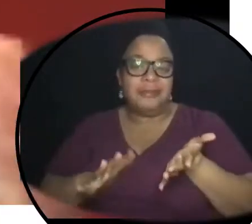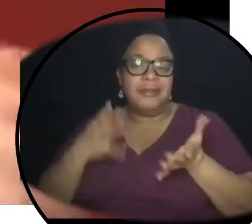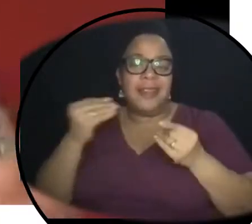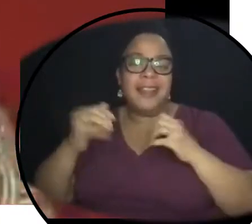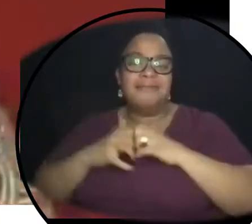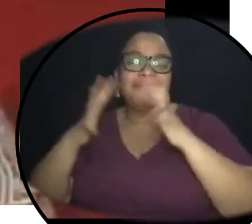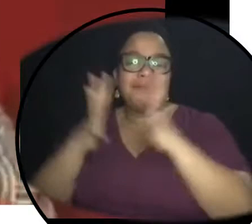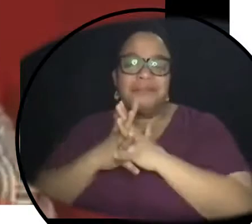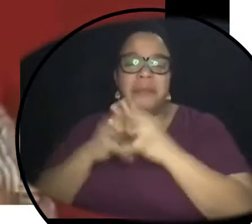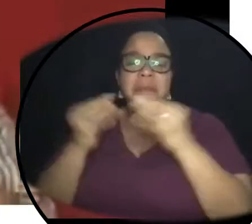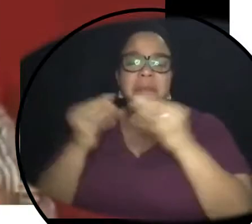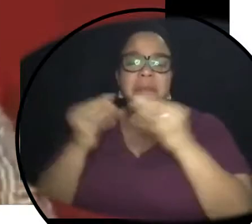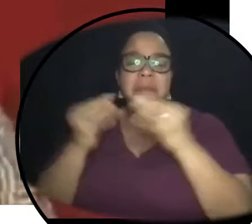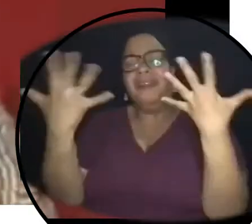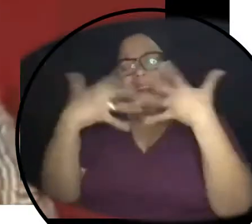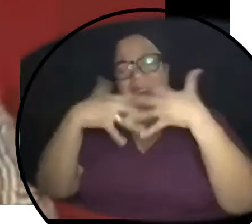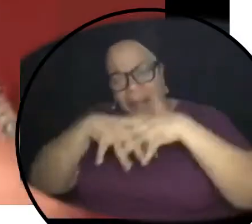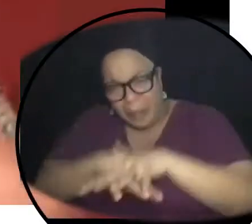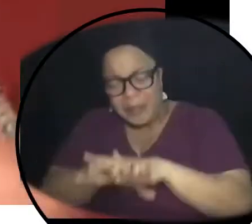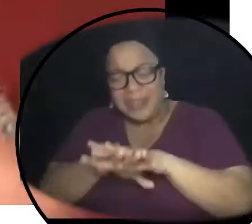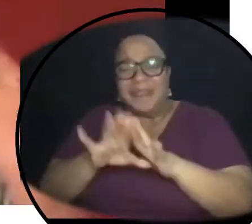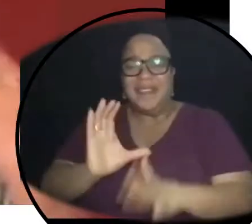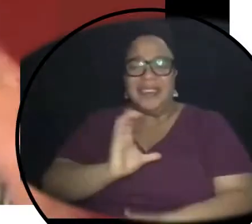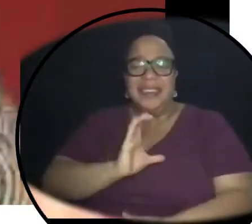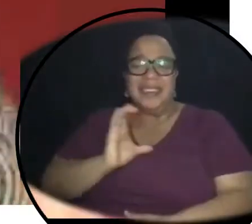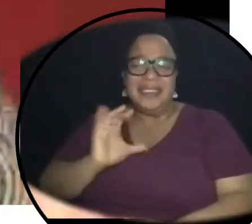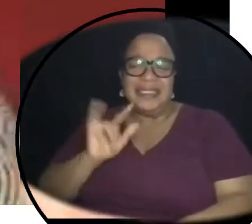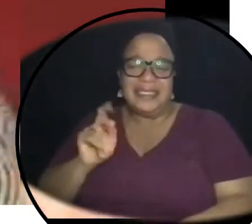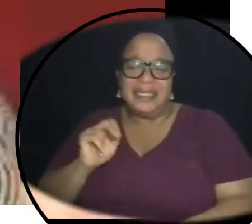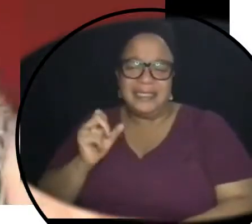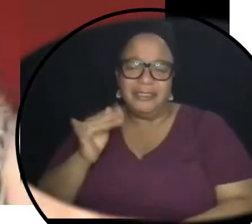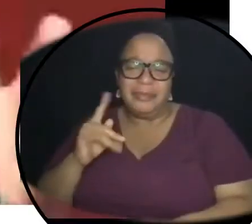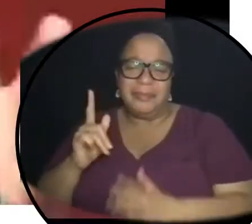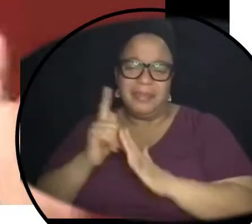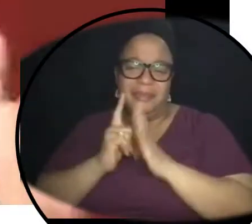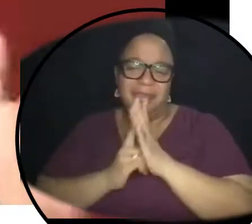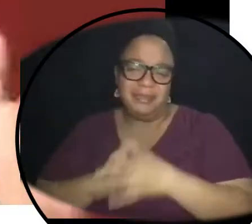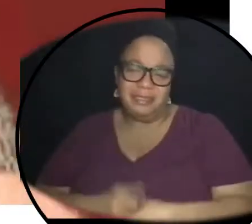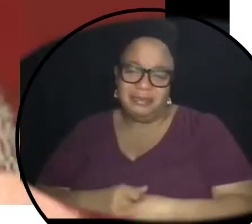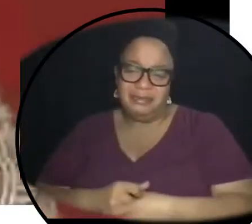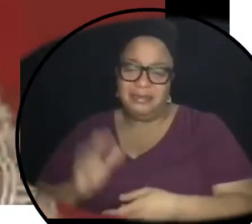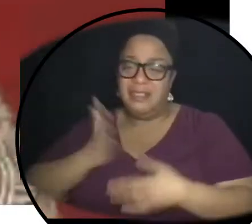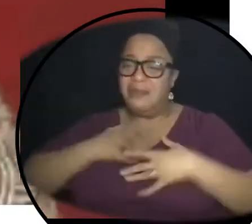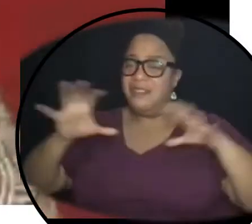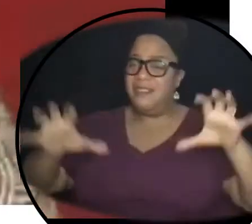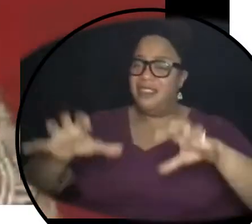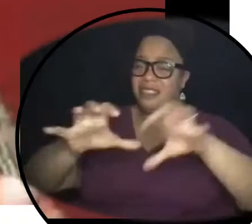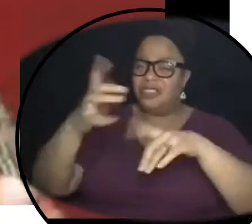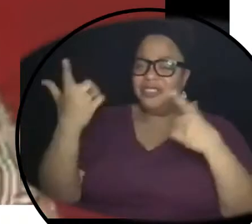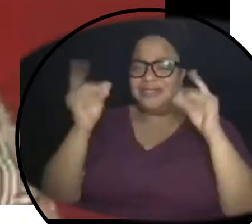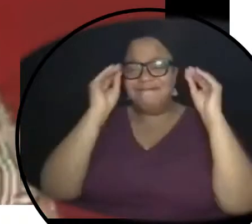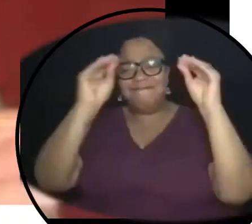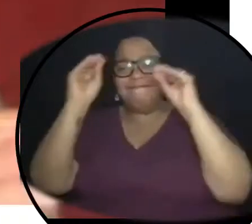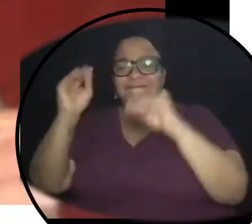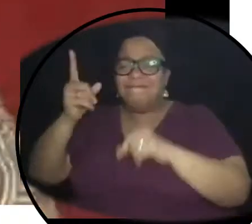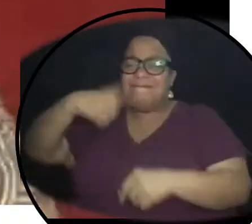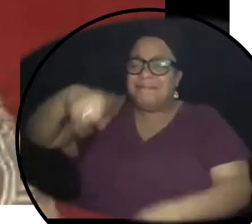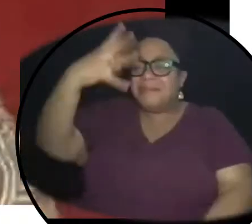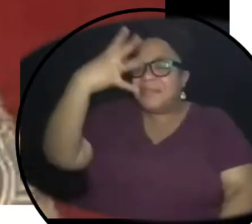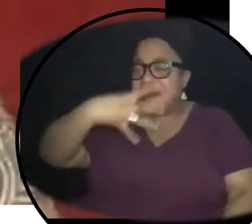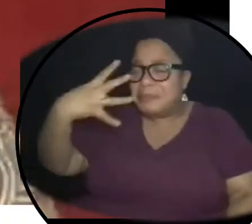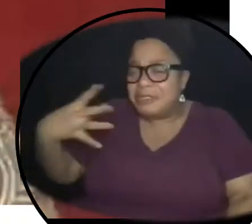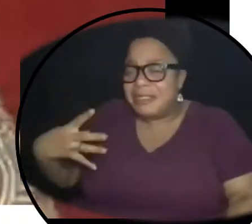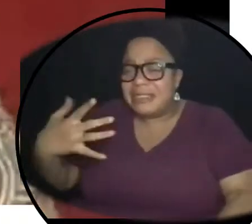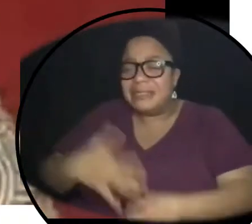around immigration laws. If you're born in Italy to immigrant parents, the current law